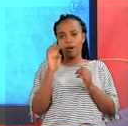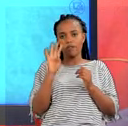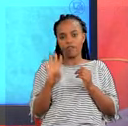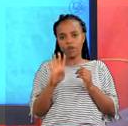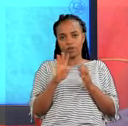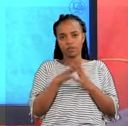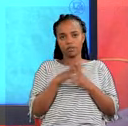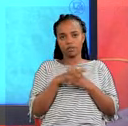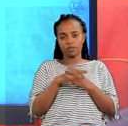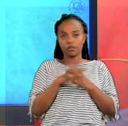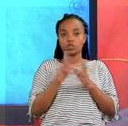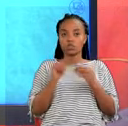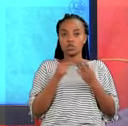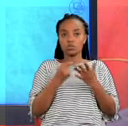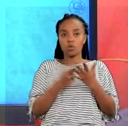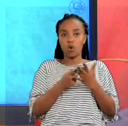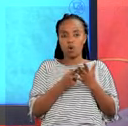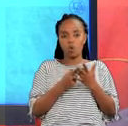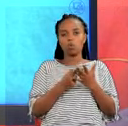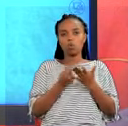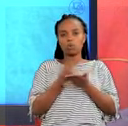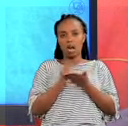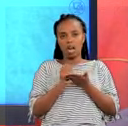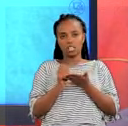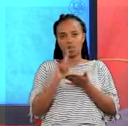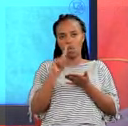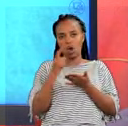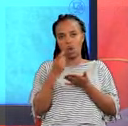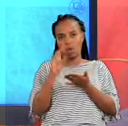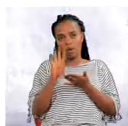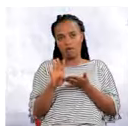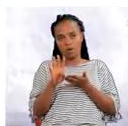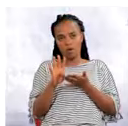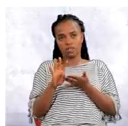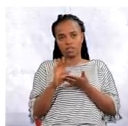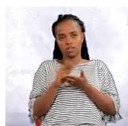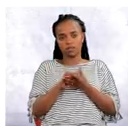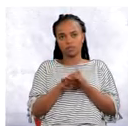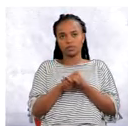1, 4. So let me write it here, 1, 4.